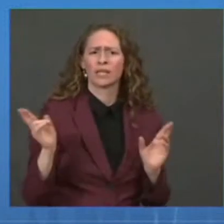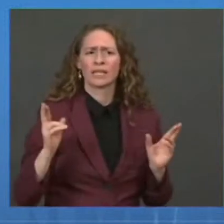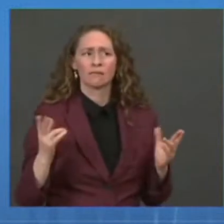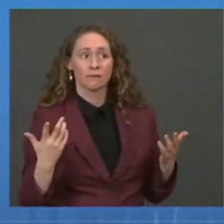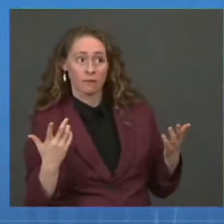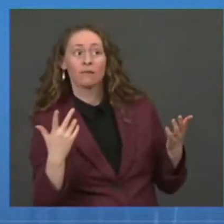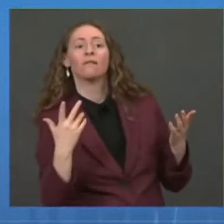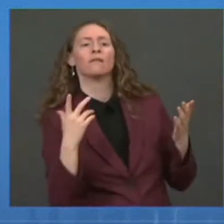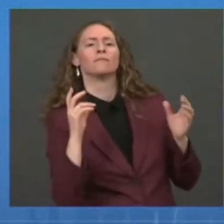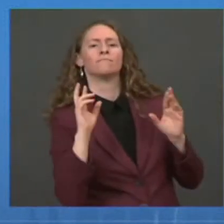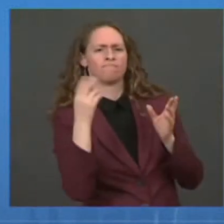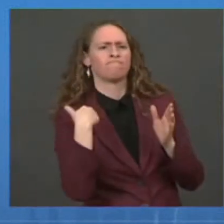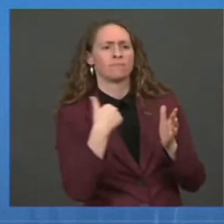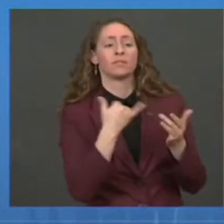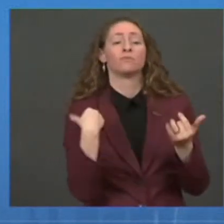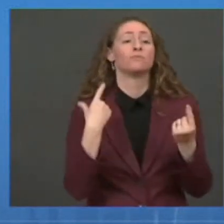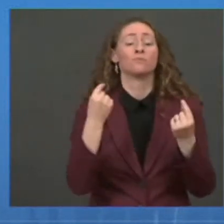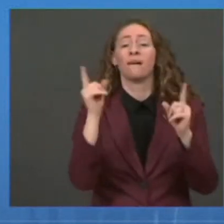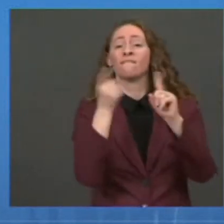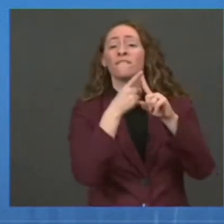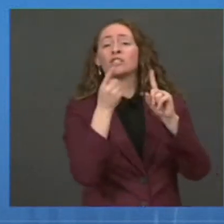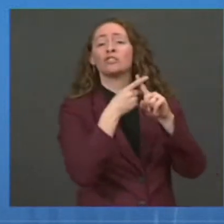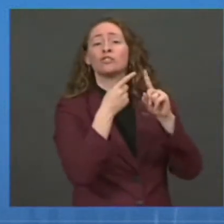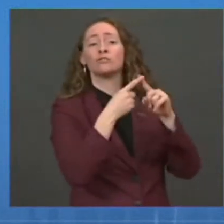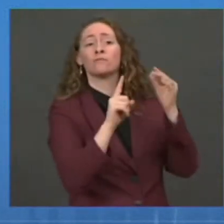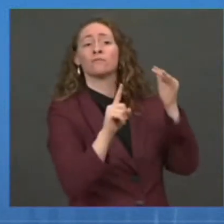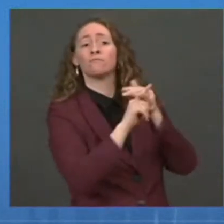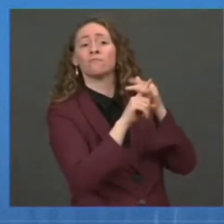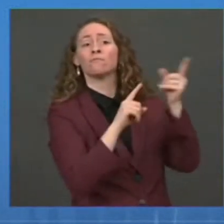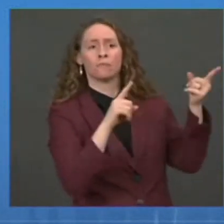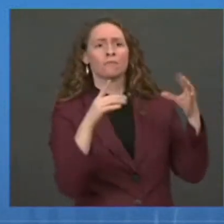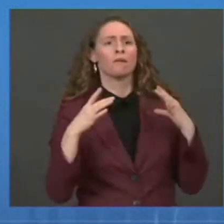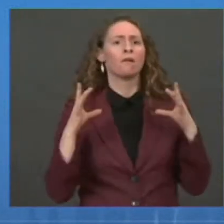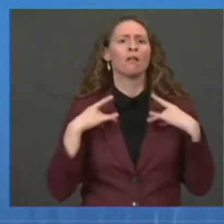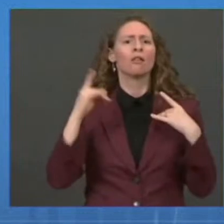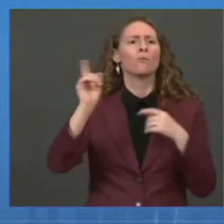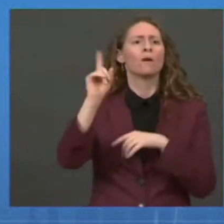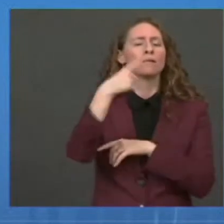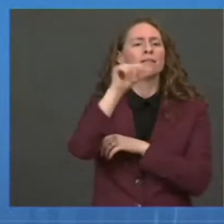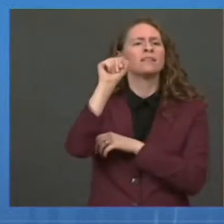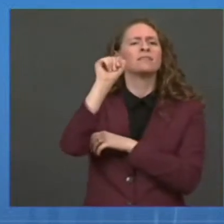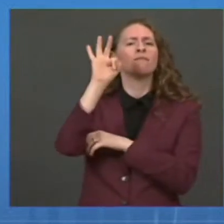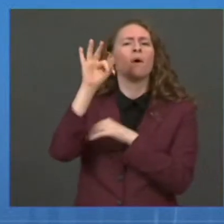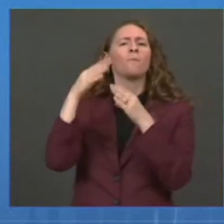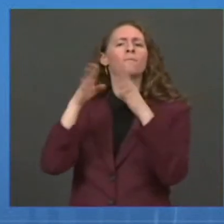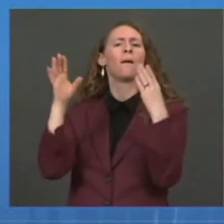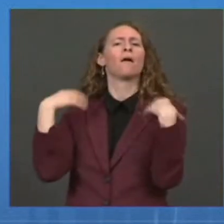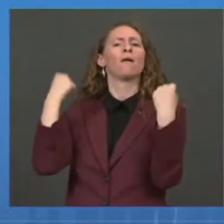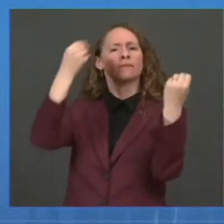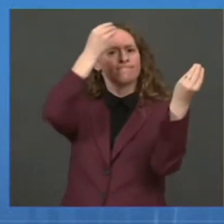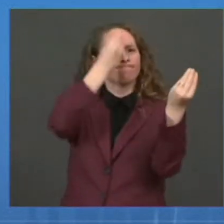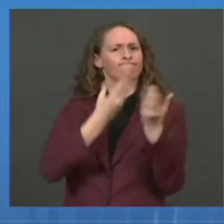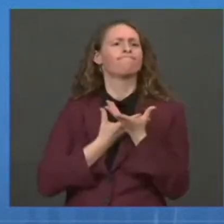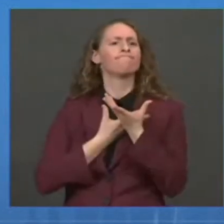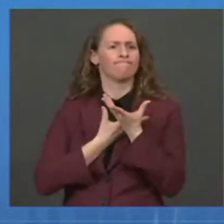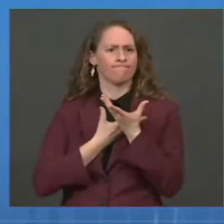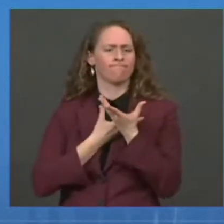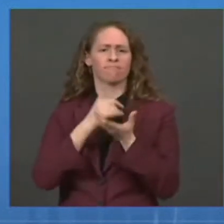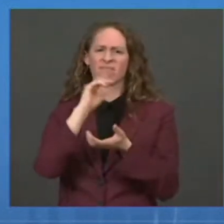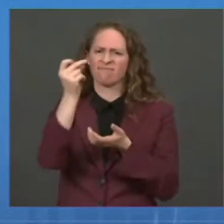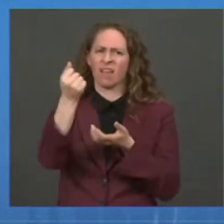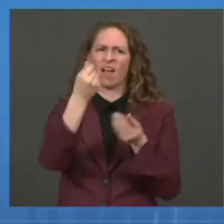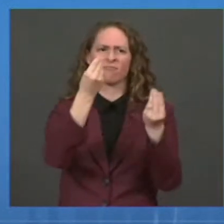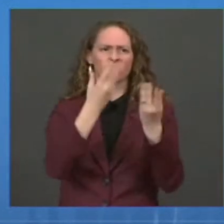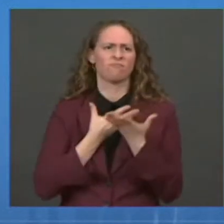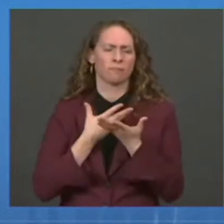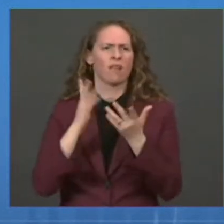California and San Francisco Departments of Public Health was identified quickly through genomic sequencing conducted at the University of California,